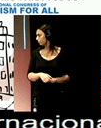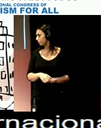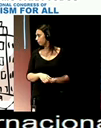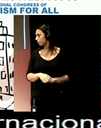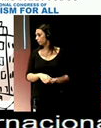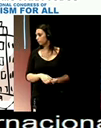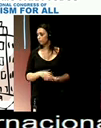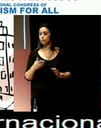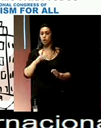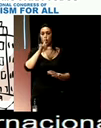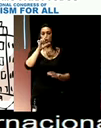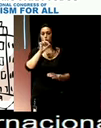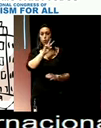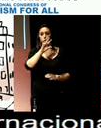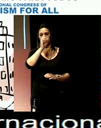Lausanne was the first